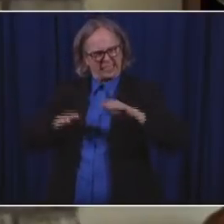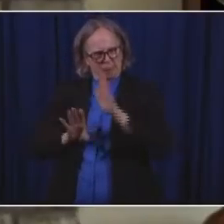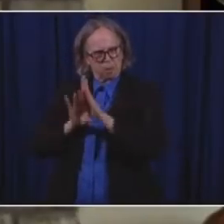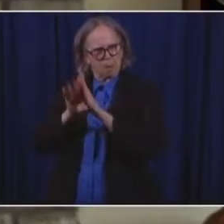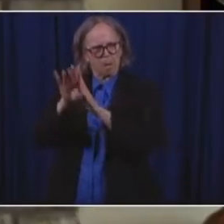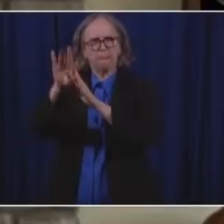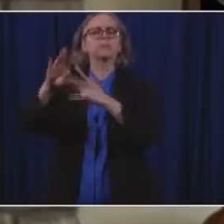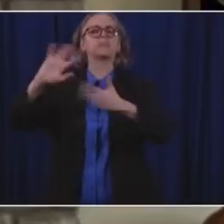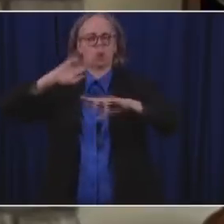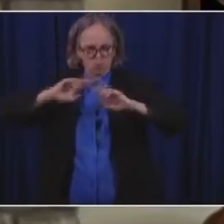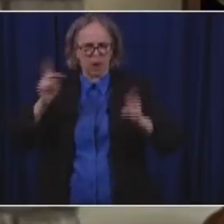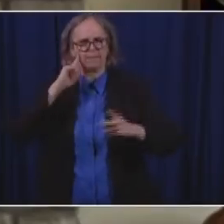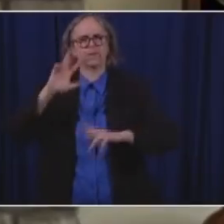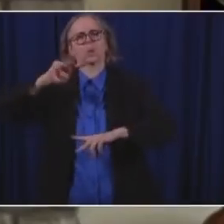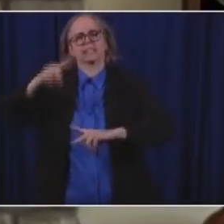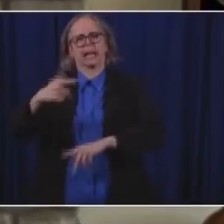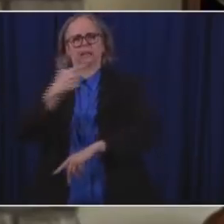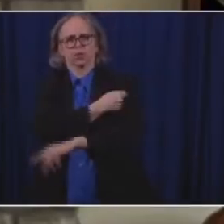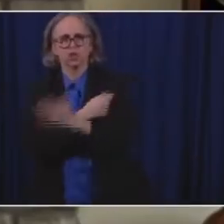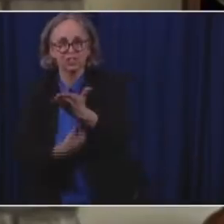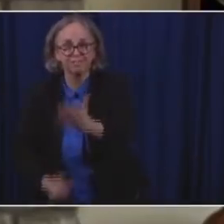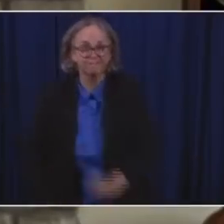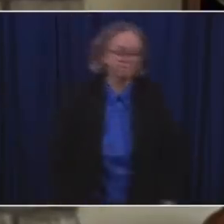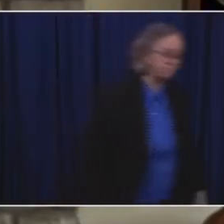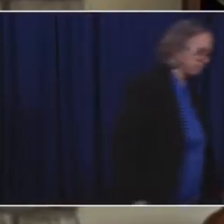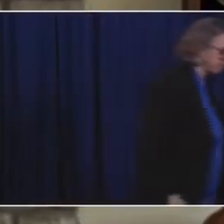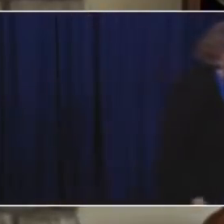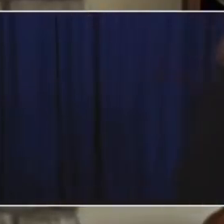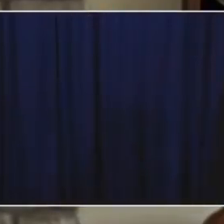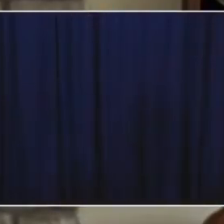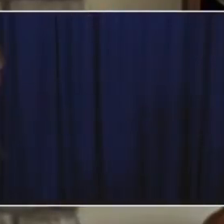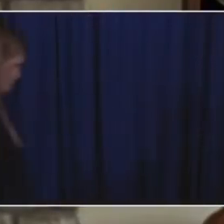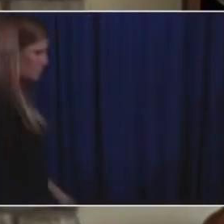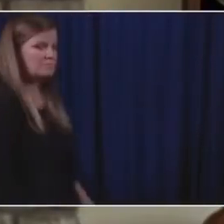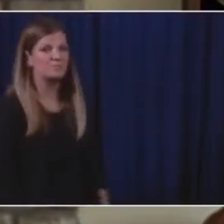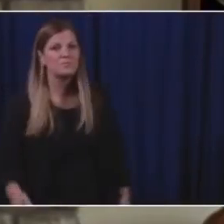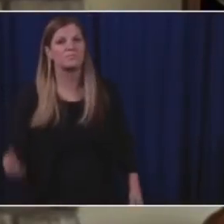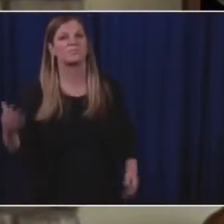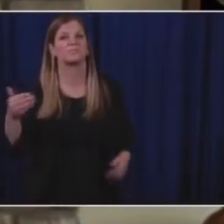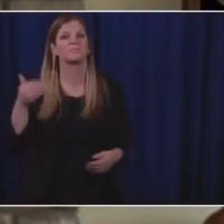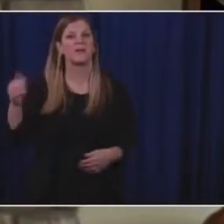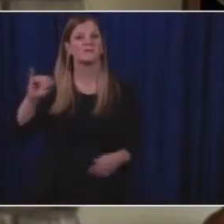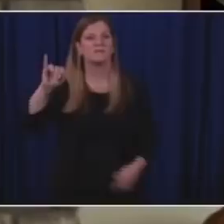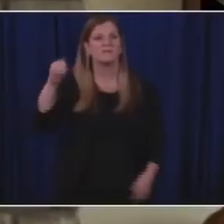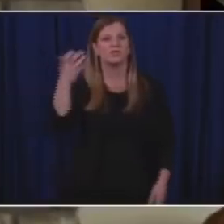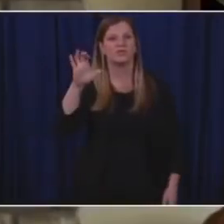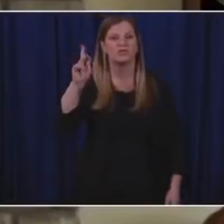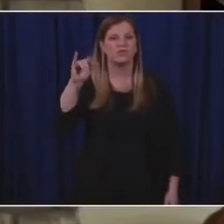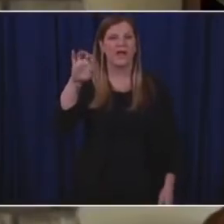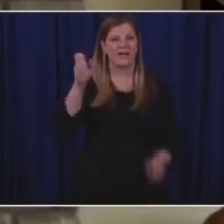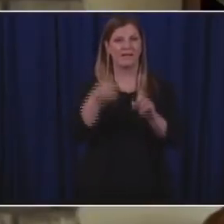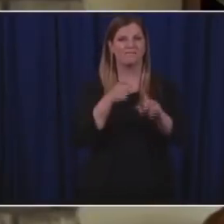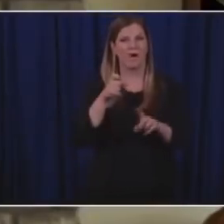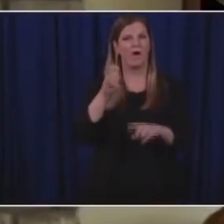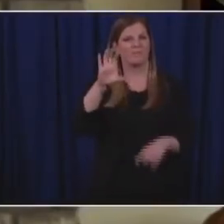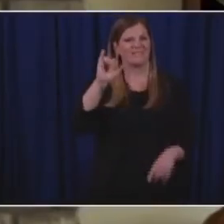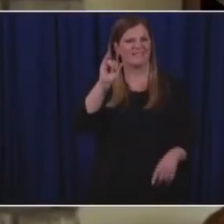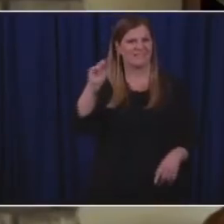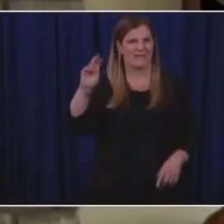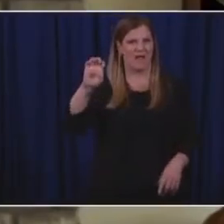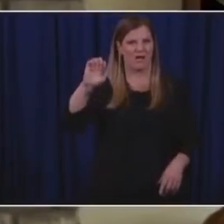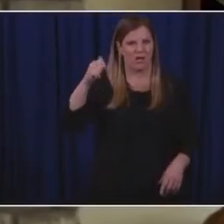Next question is from Jackie Borchert at the Cincinnati Enquirer. Hi, Jackie. Hi, Governor. So you just